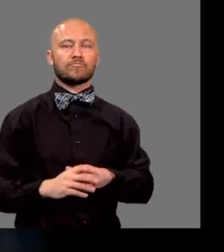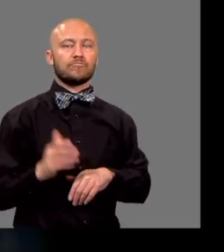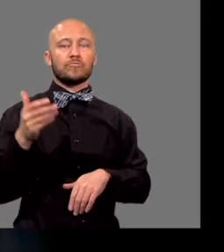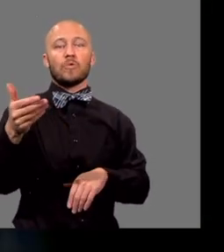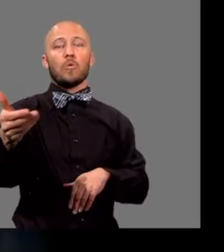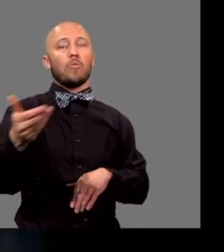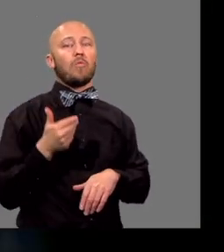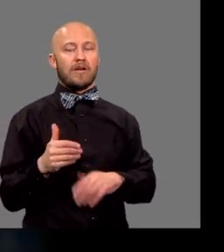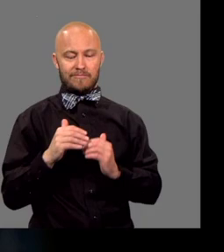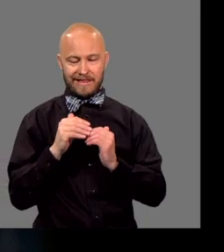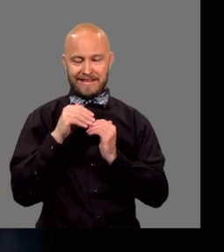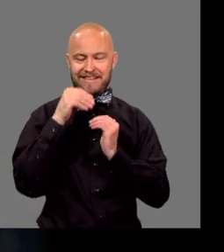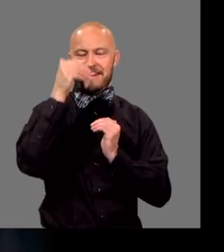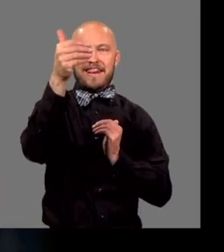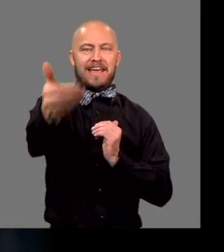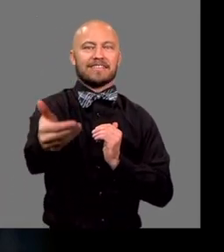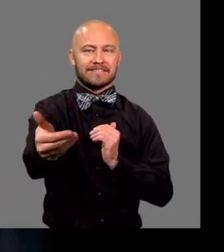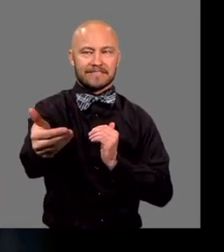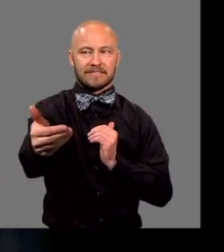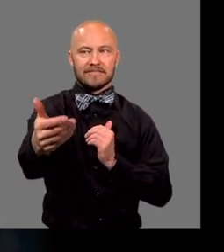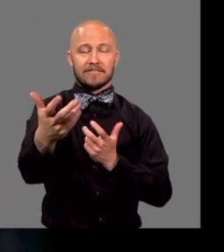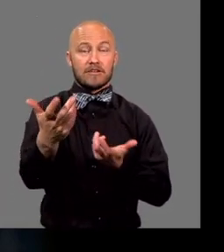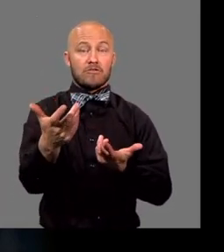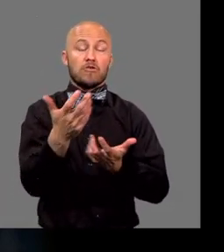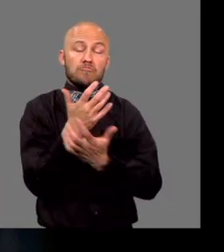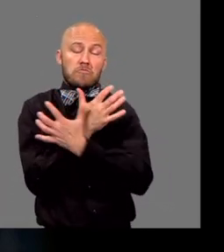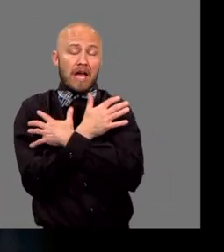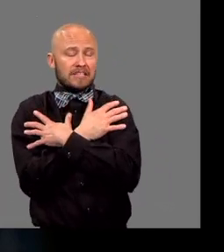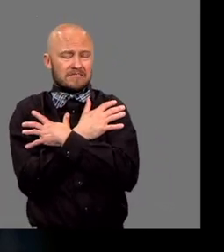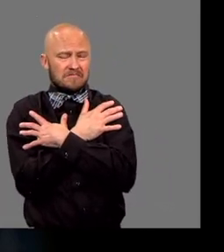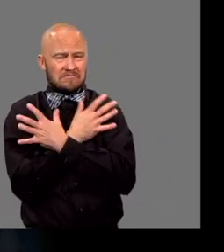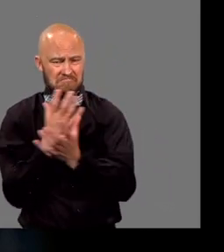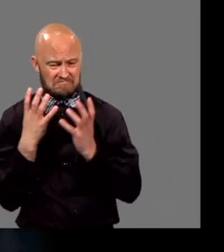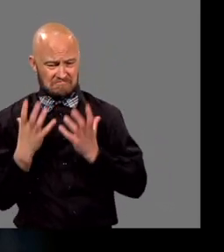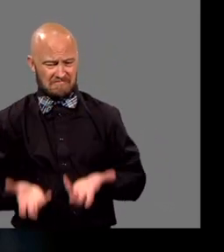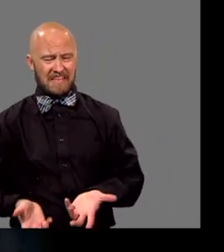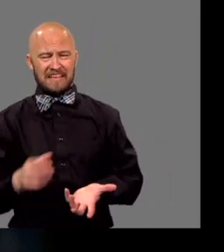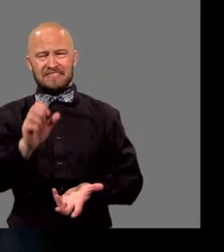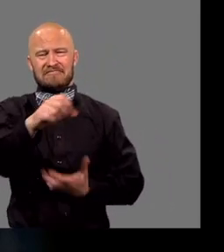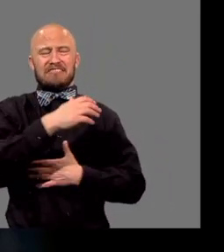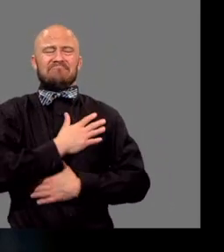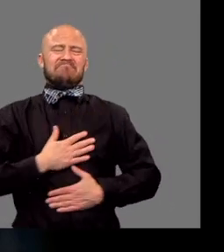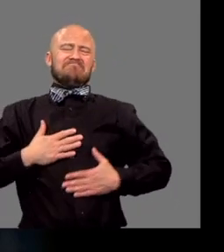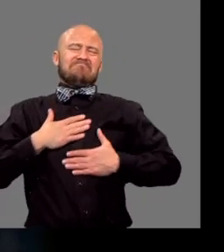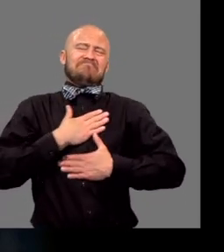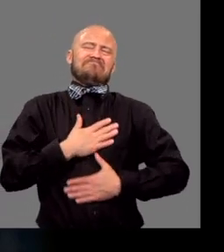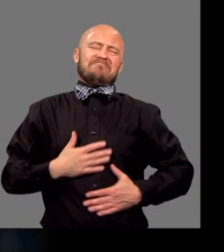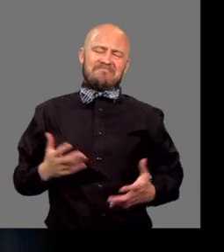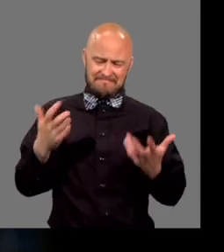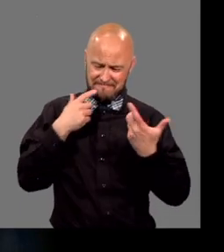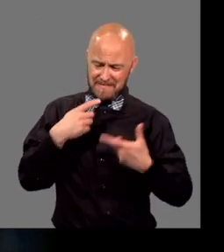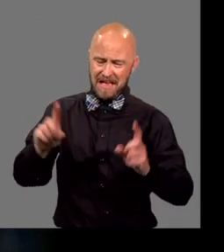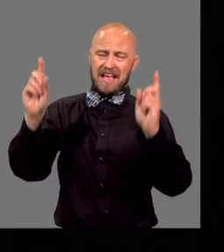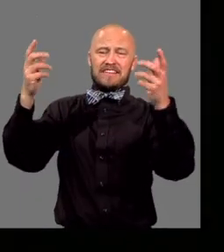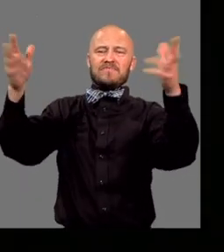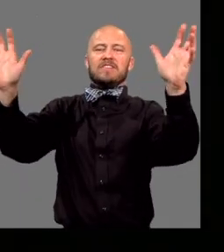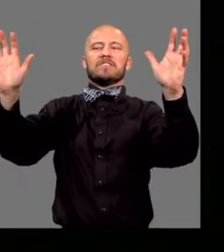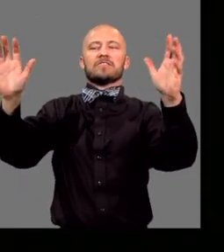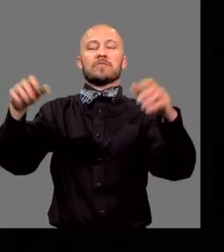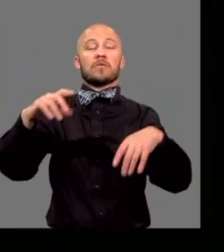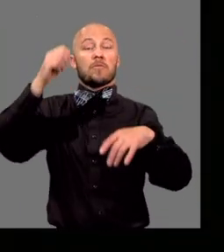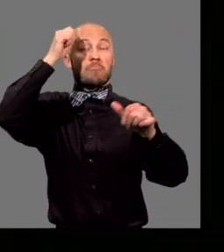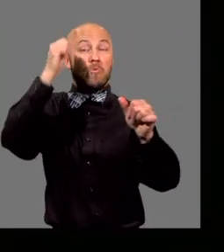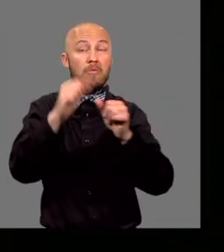So welcome to the next chapter of your life. Rest on your laurels a bit, bask in the sun of your success,